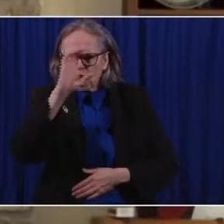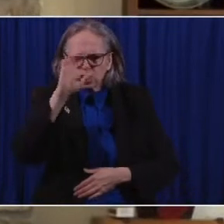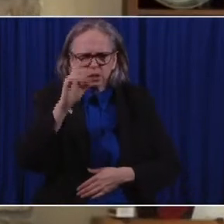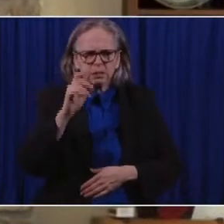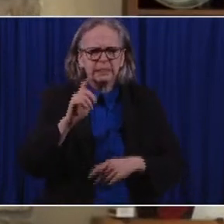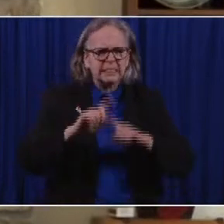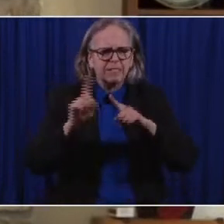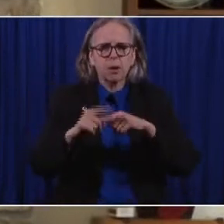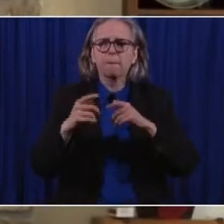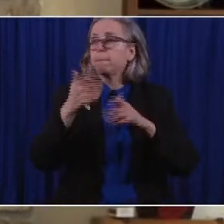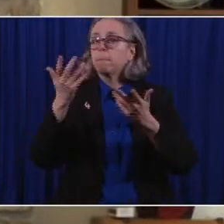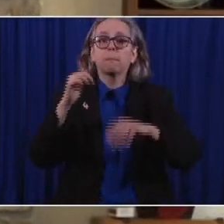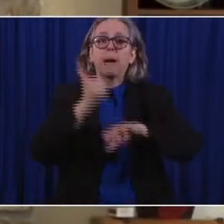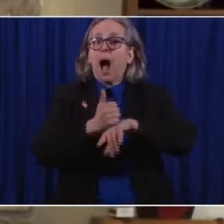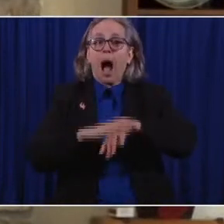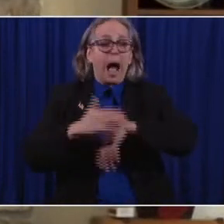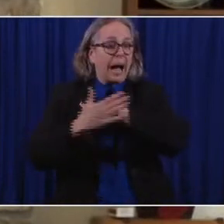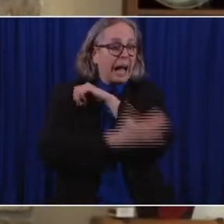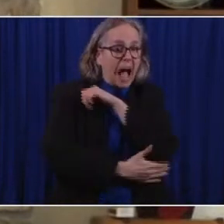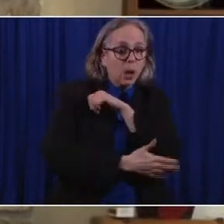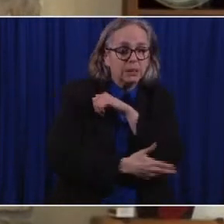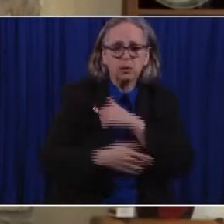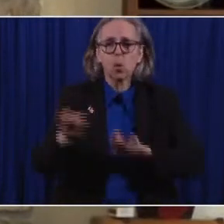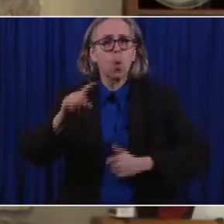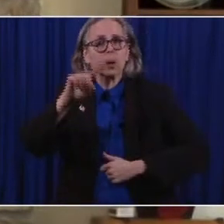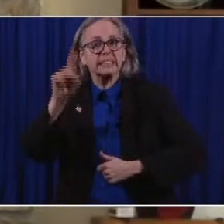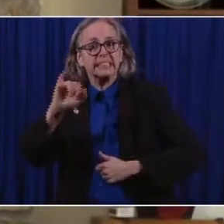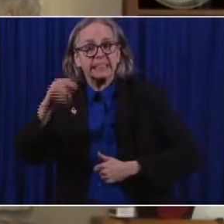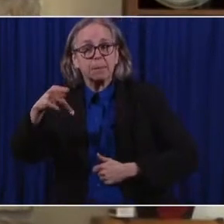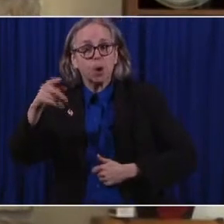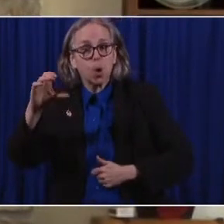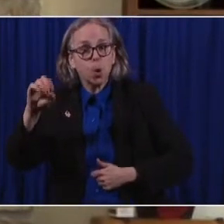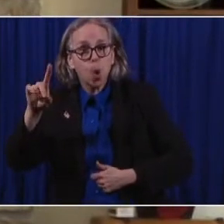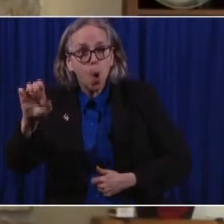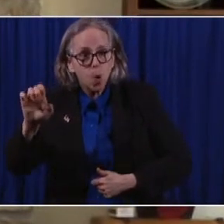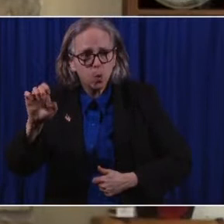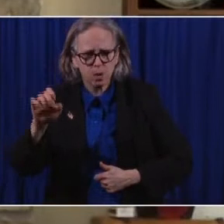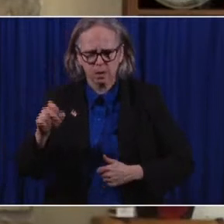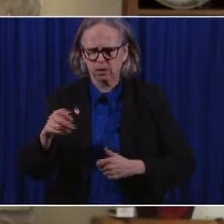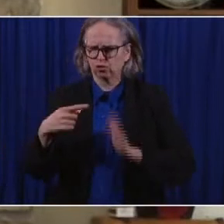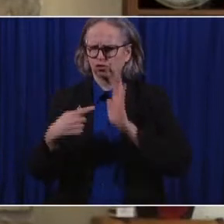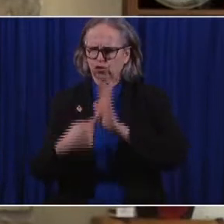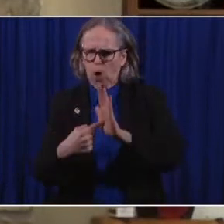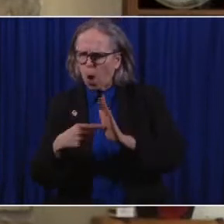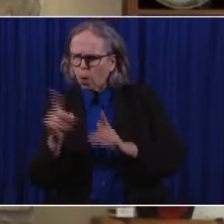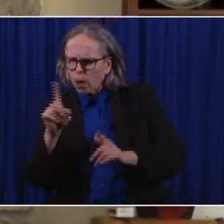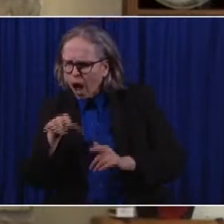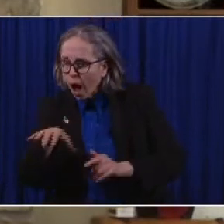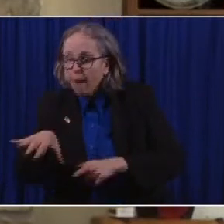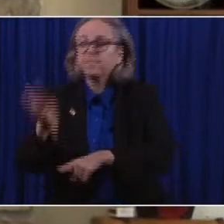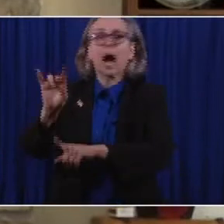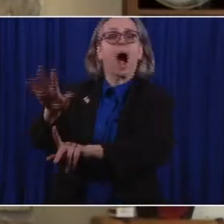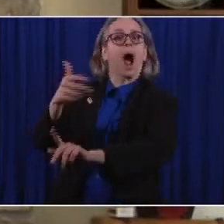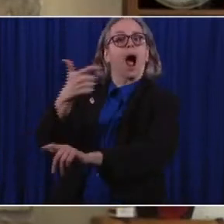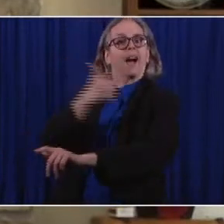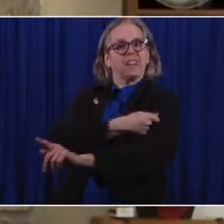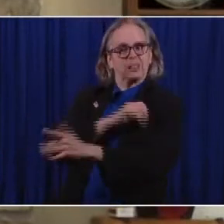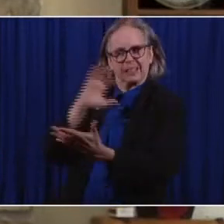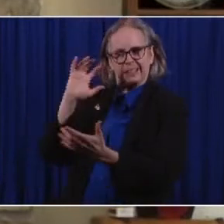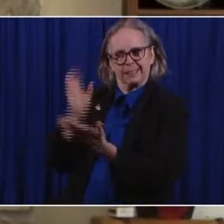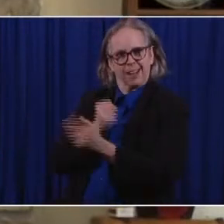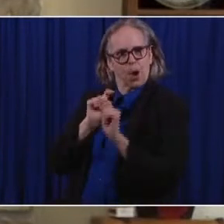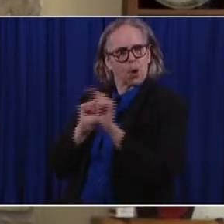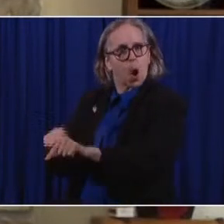and it will tell you where those locations are. It will be up to those